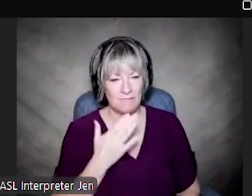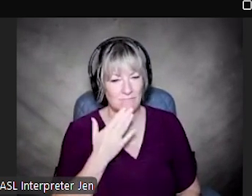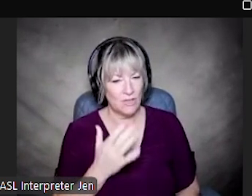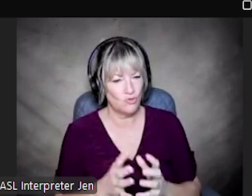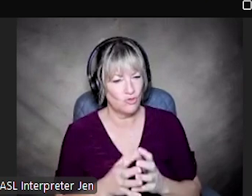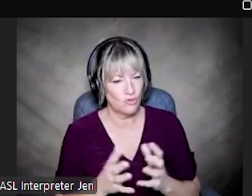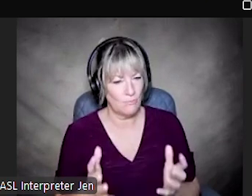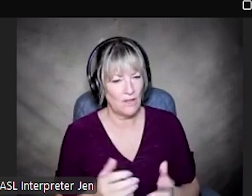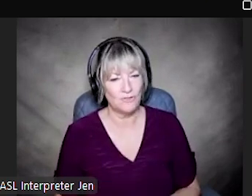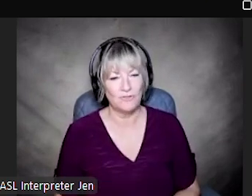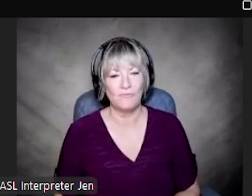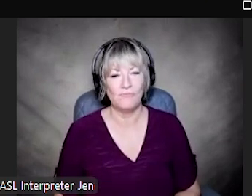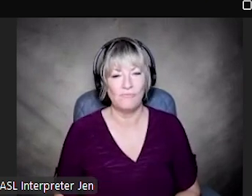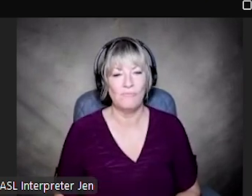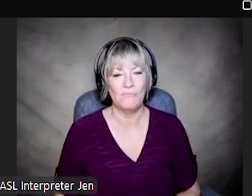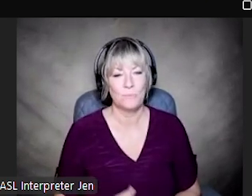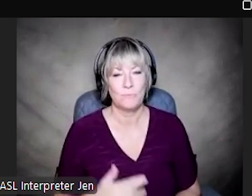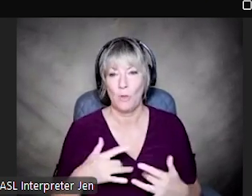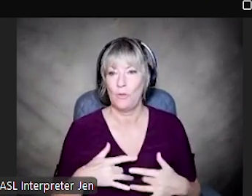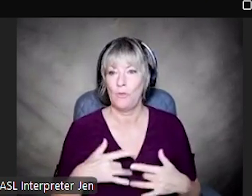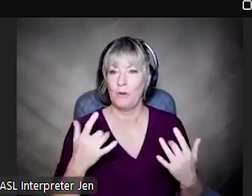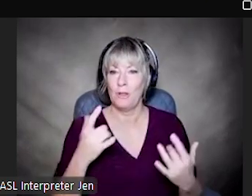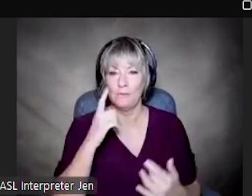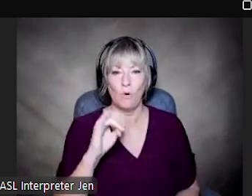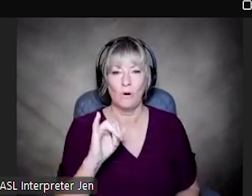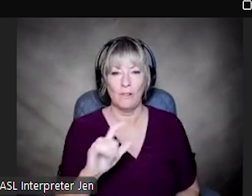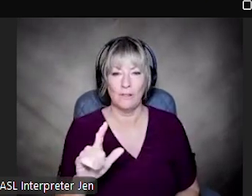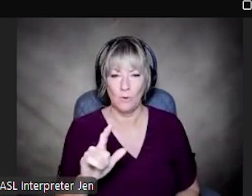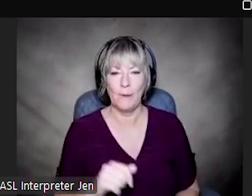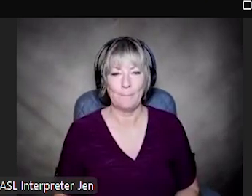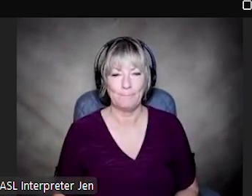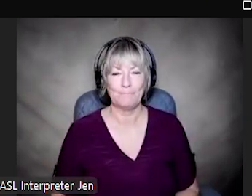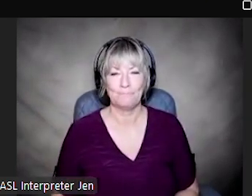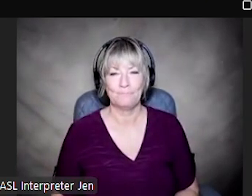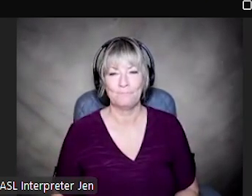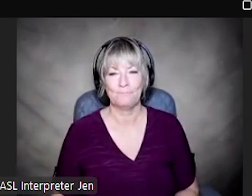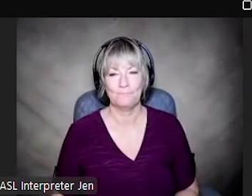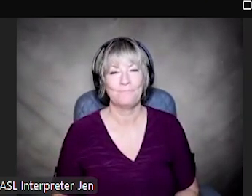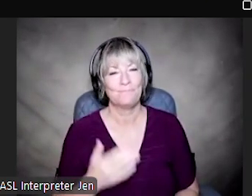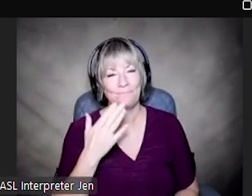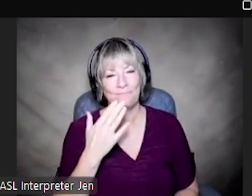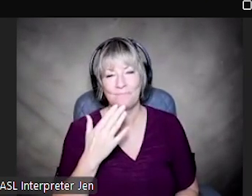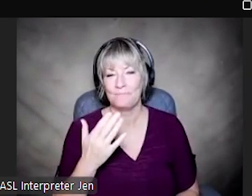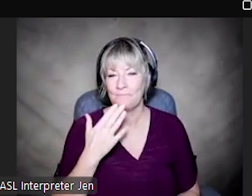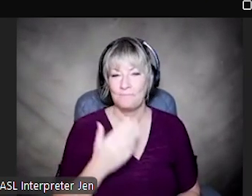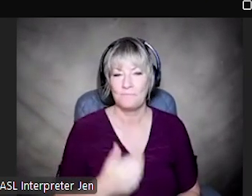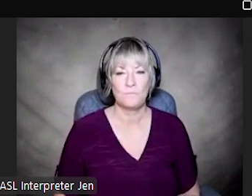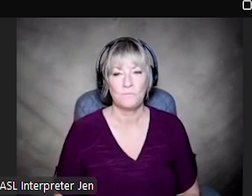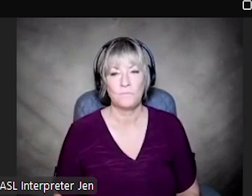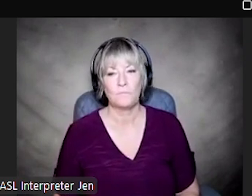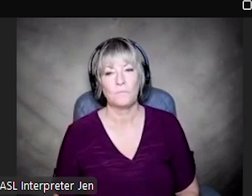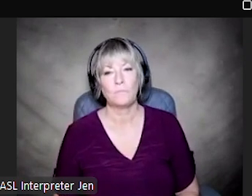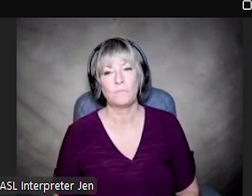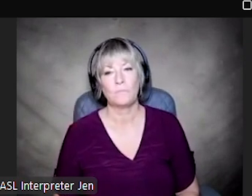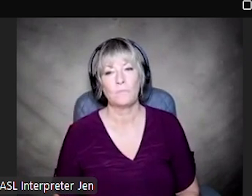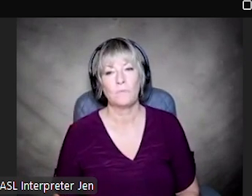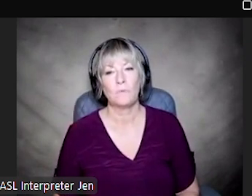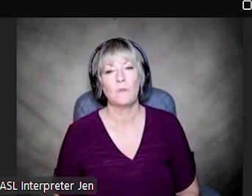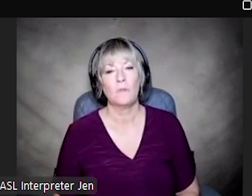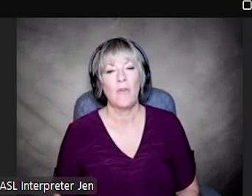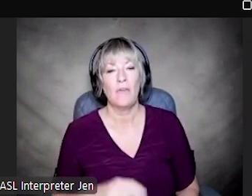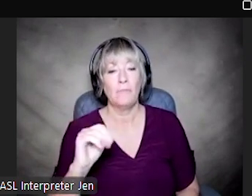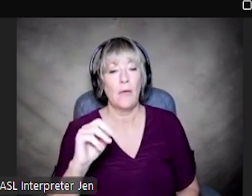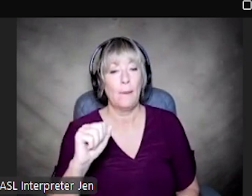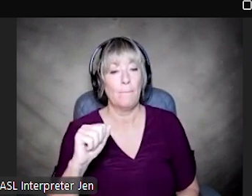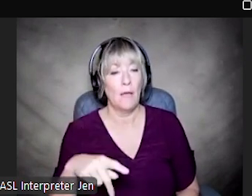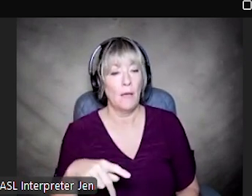for sharing this. And we're Yeah. thrilled for Illinois and the movement here. So thank Thanks you. so much. And so what this map